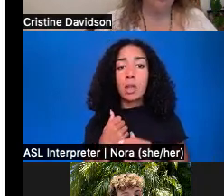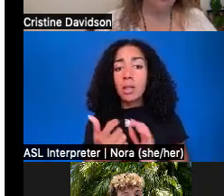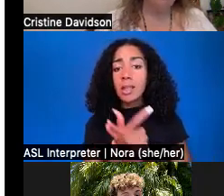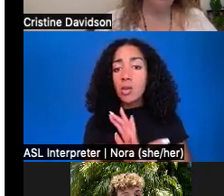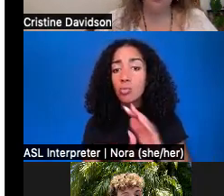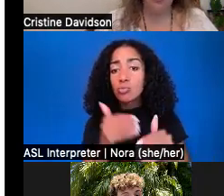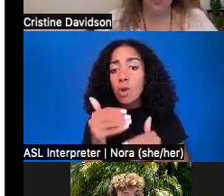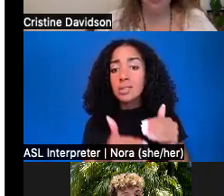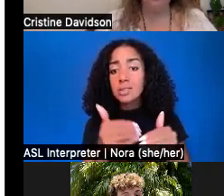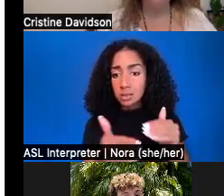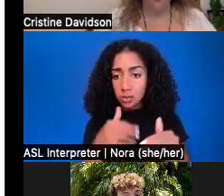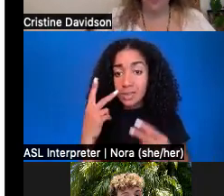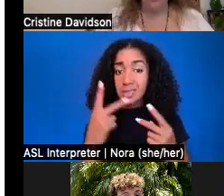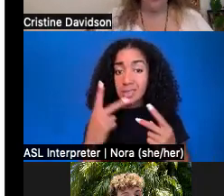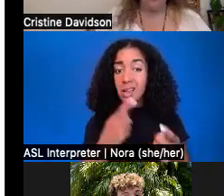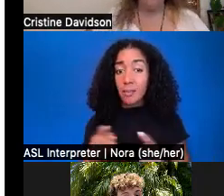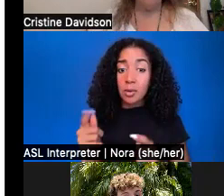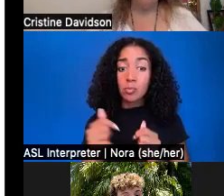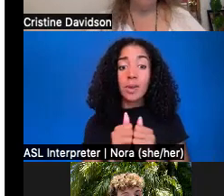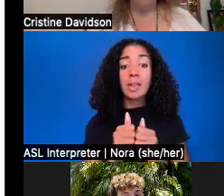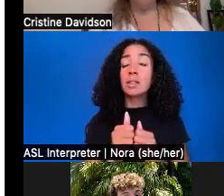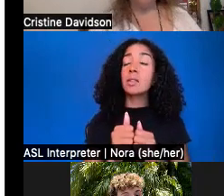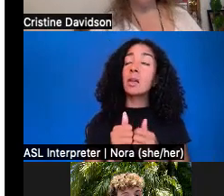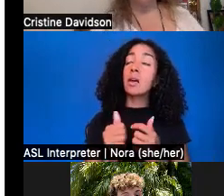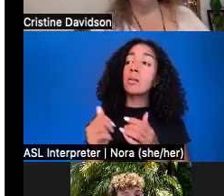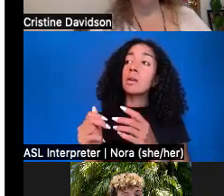harm and familial harm, right?